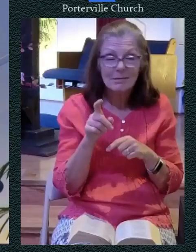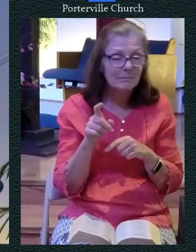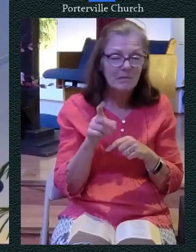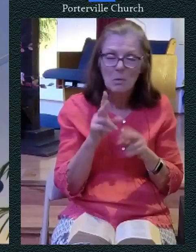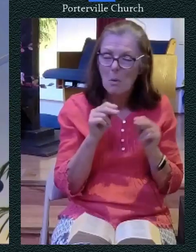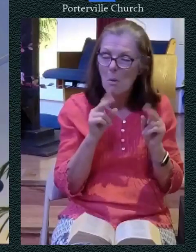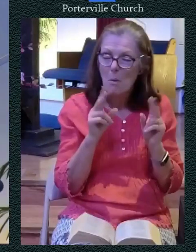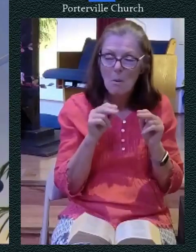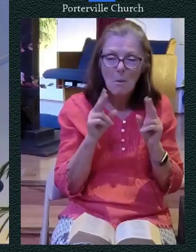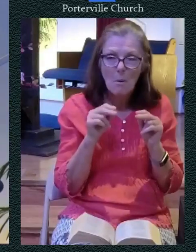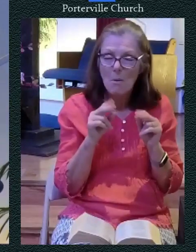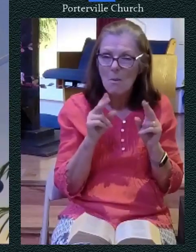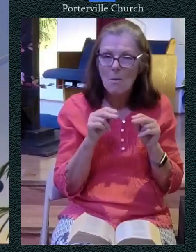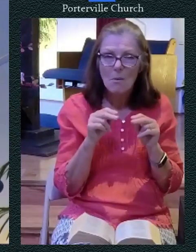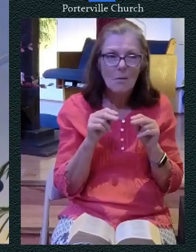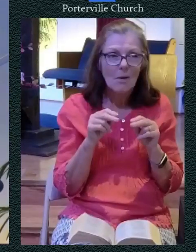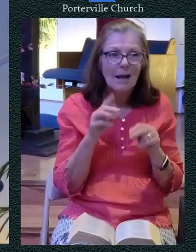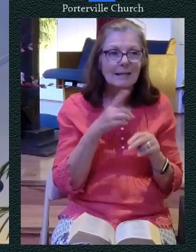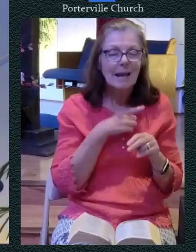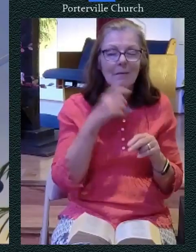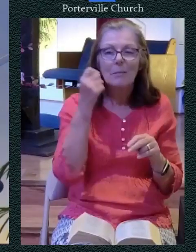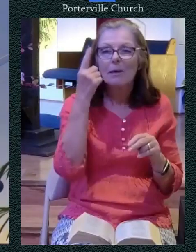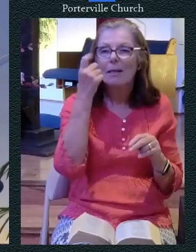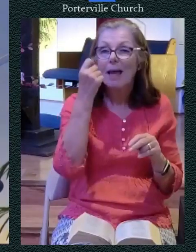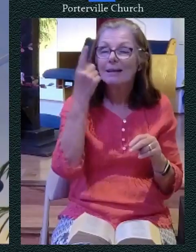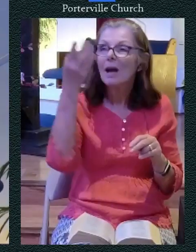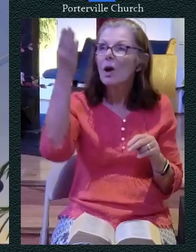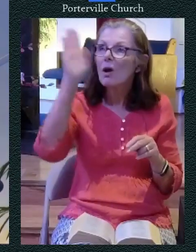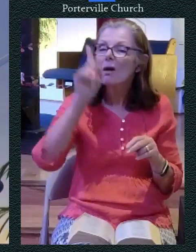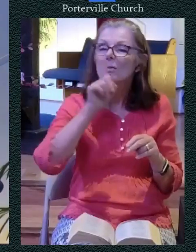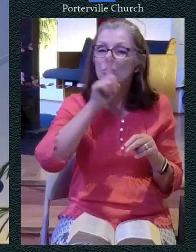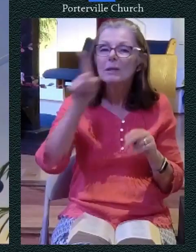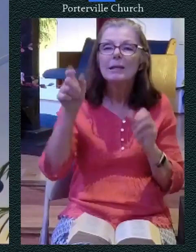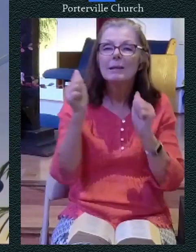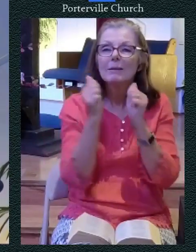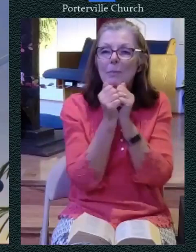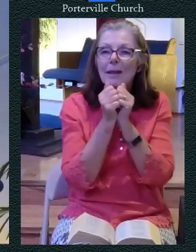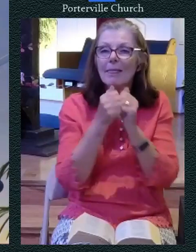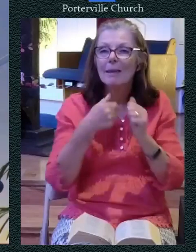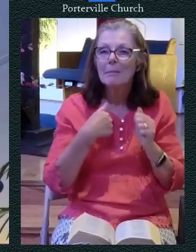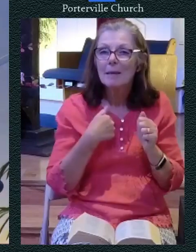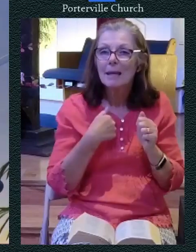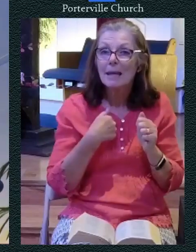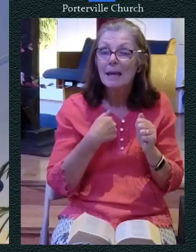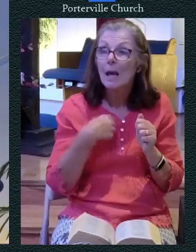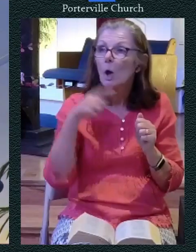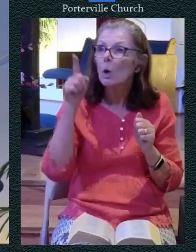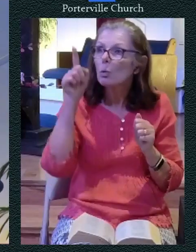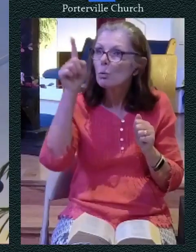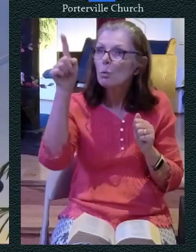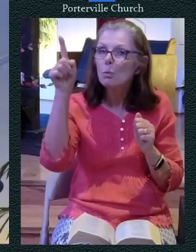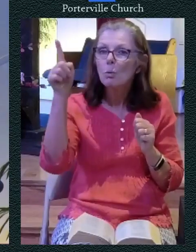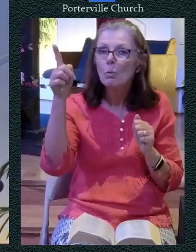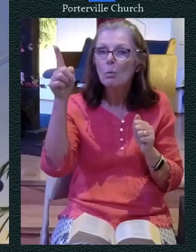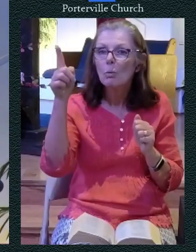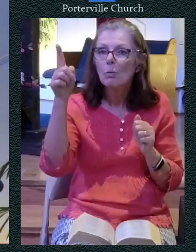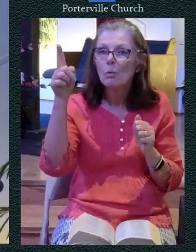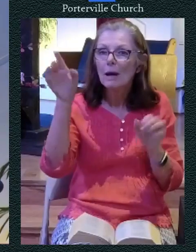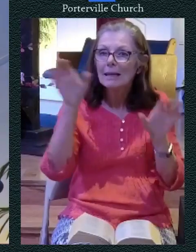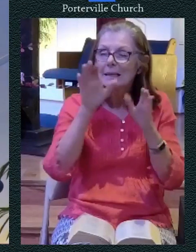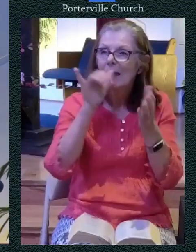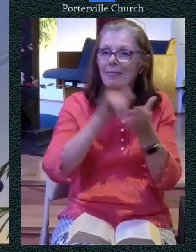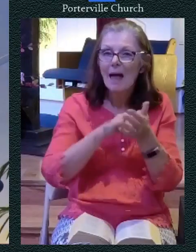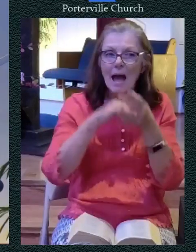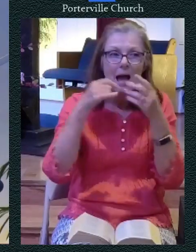no, God has been with me. In fact, he even says, you did it, Lord. I was mute